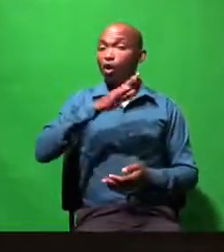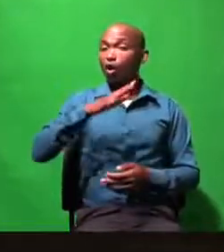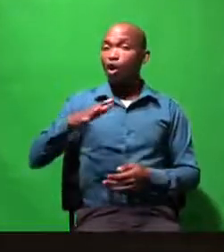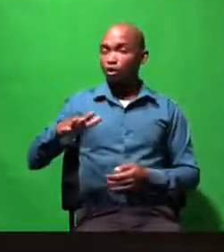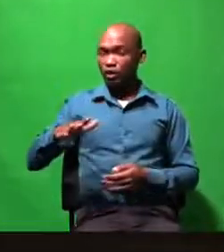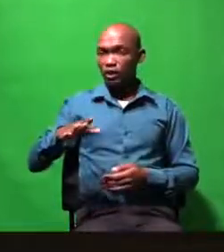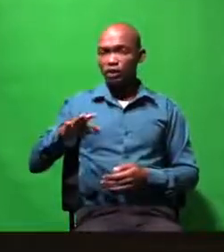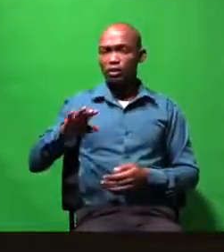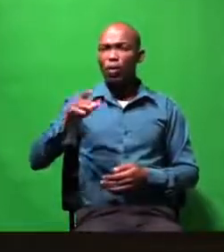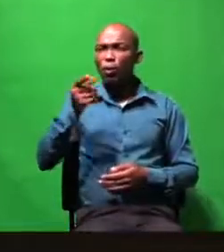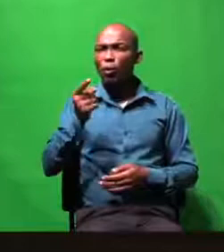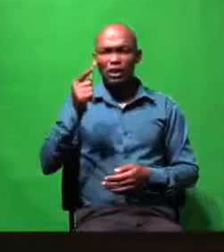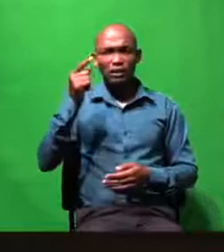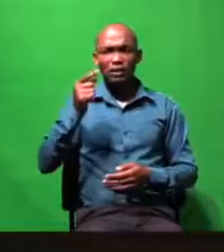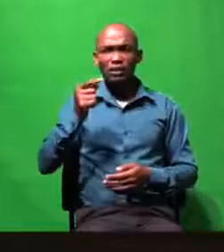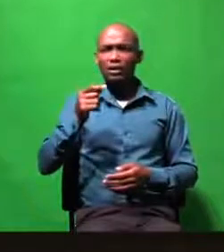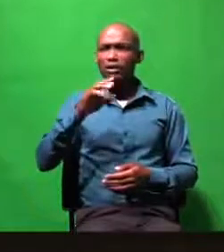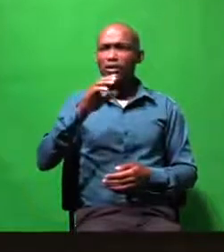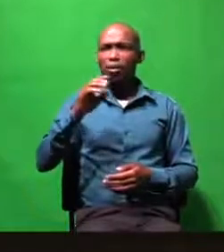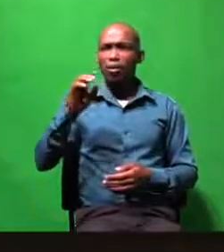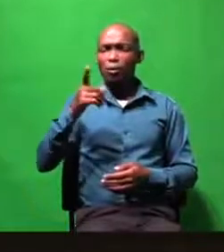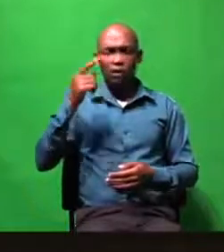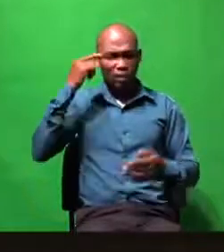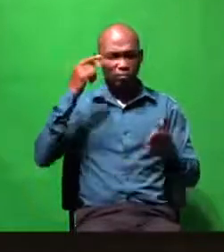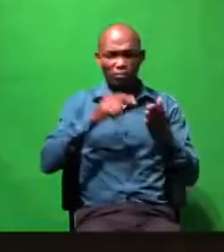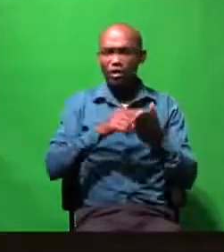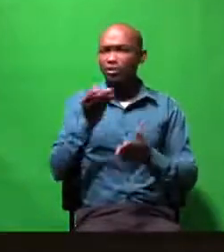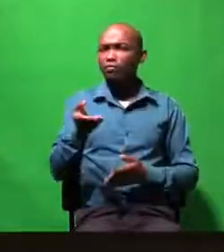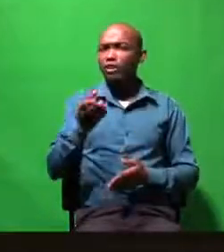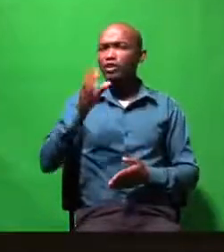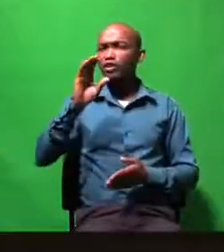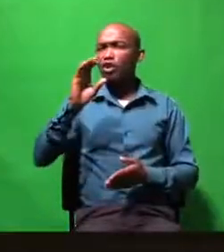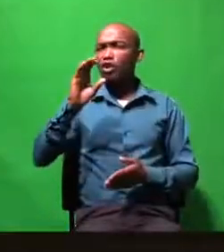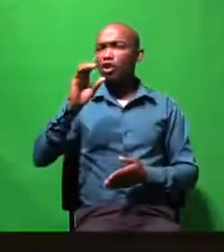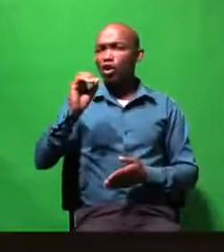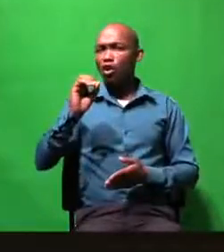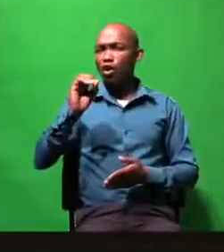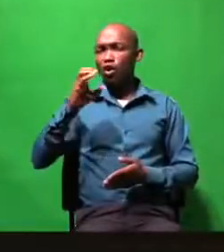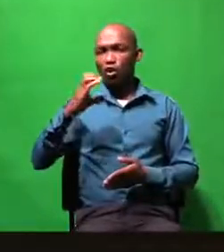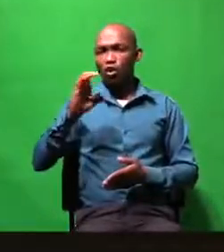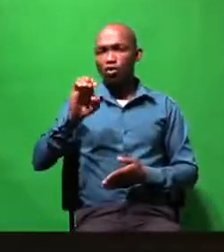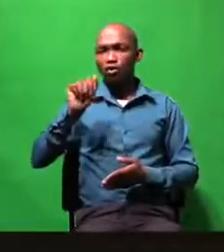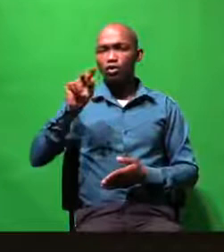what is the ocean, my students? Ocean